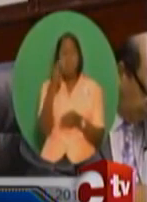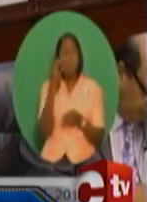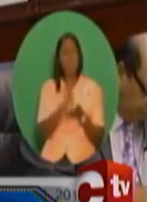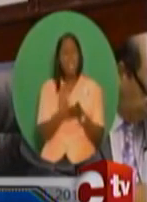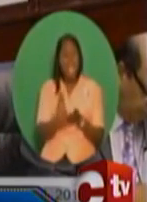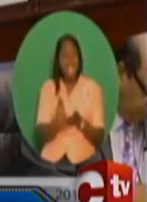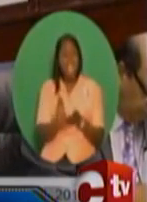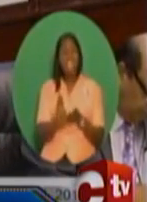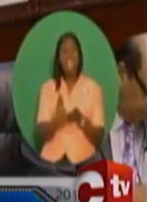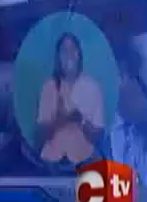in VAT collections. what have saying is not a brand nor